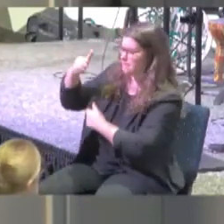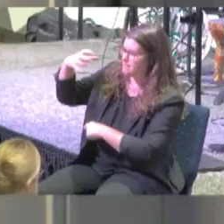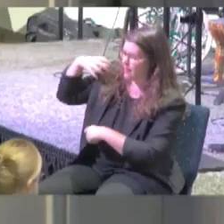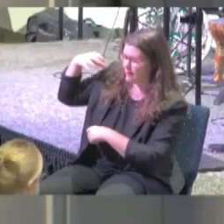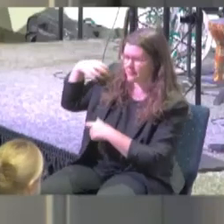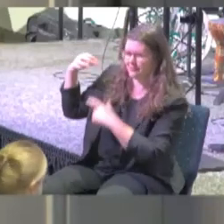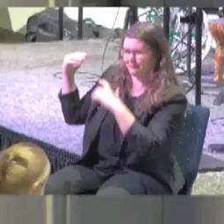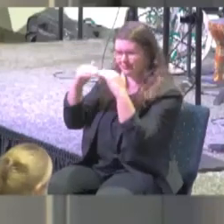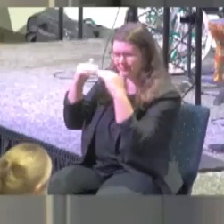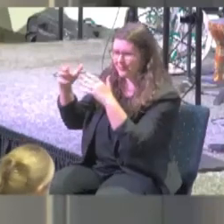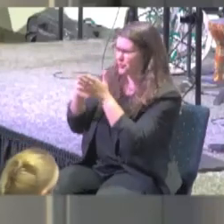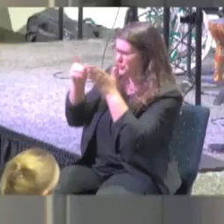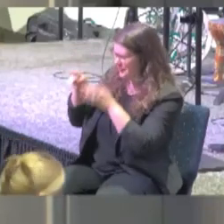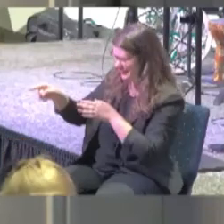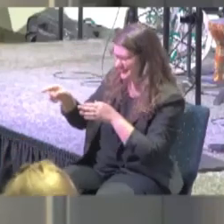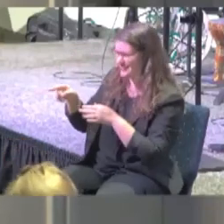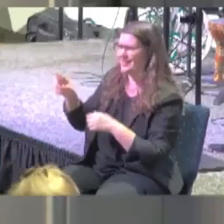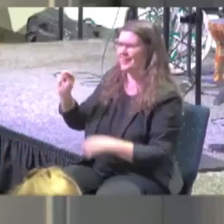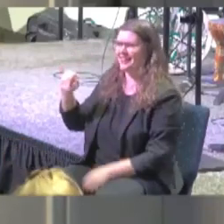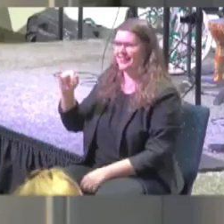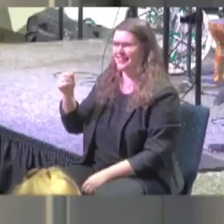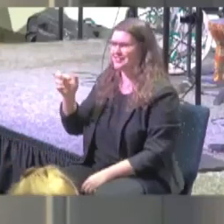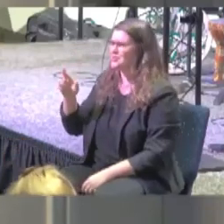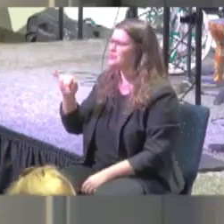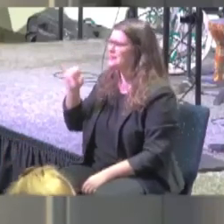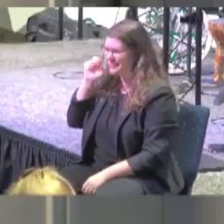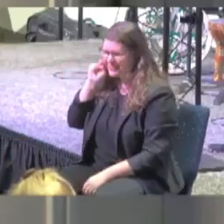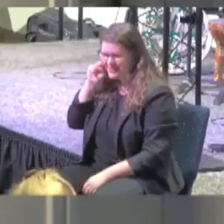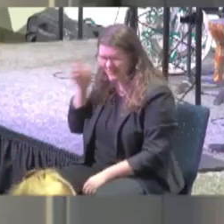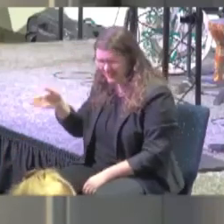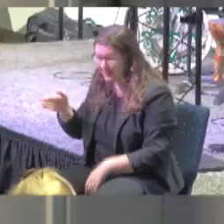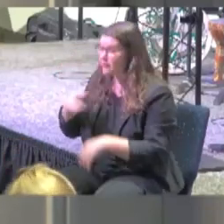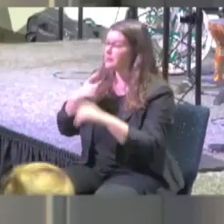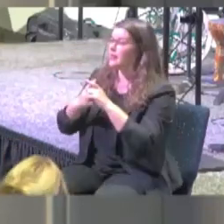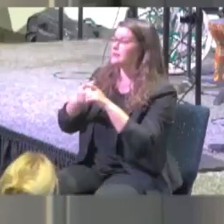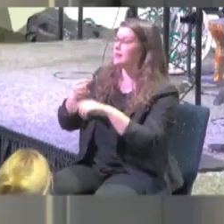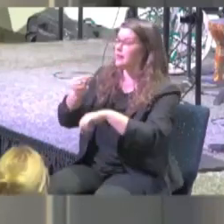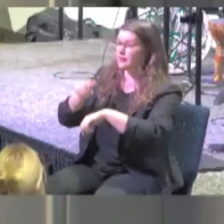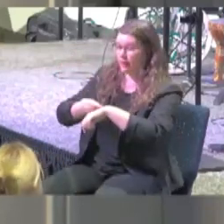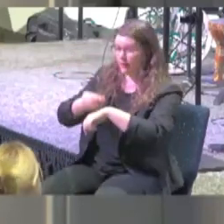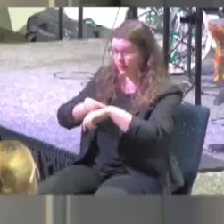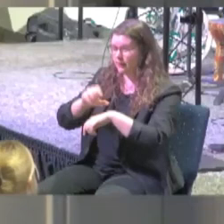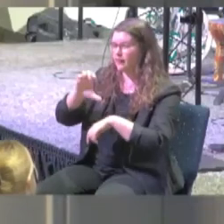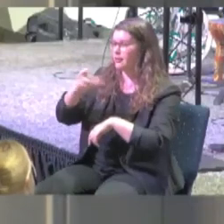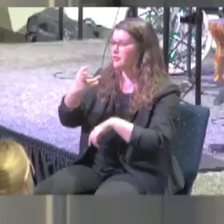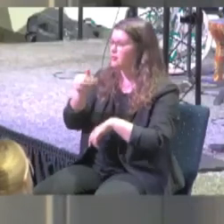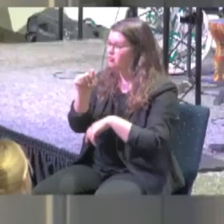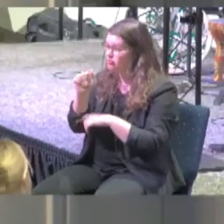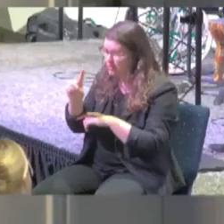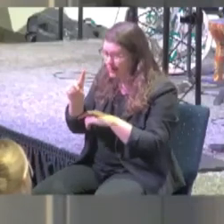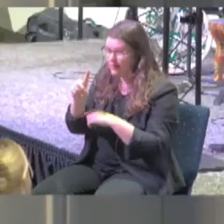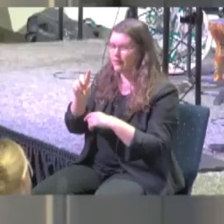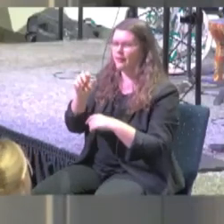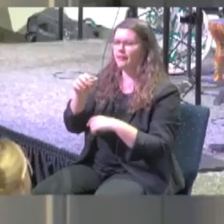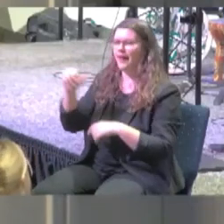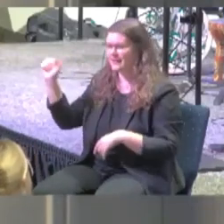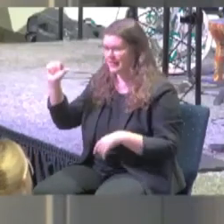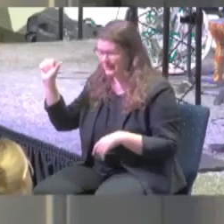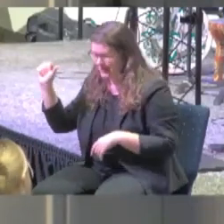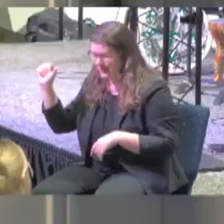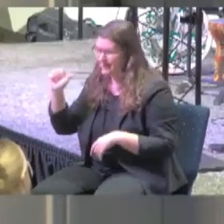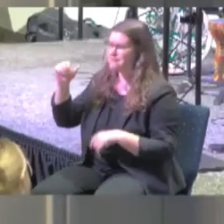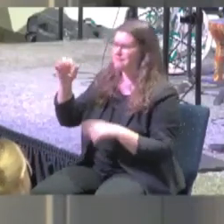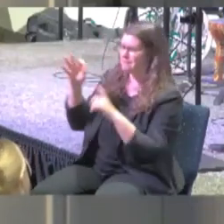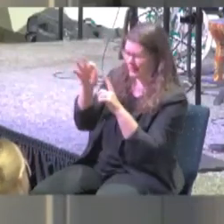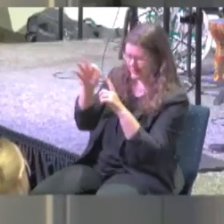and students, as well as colleagues in Ghana, Chad, Afghan colleagues, and